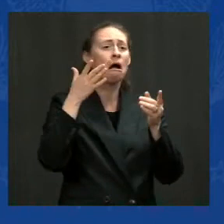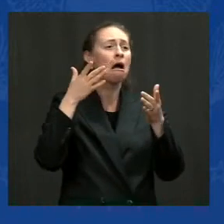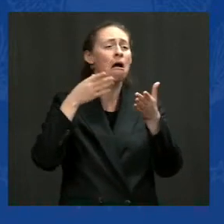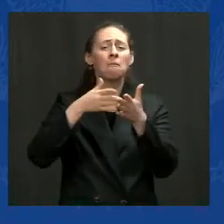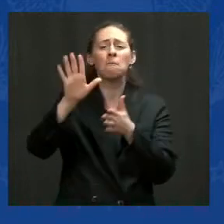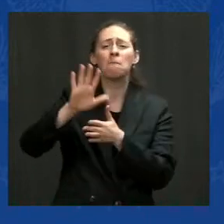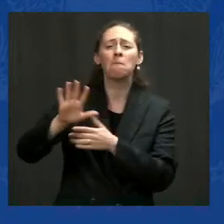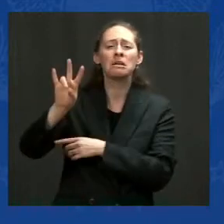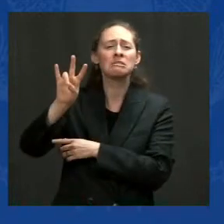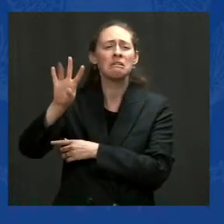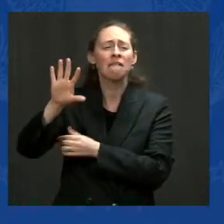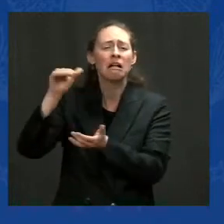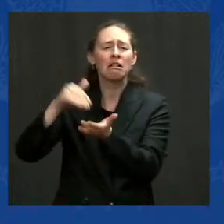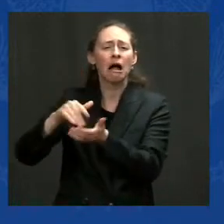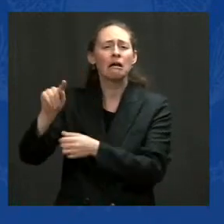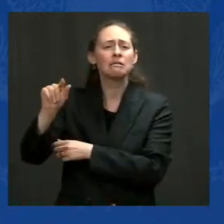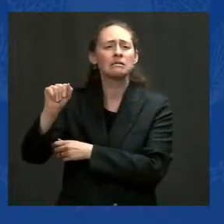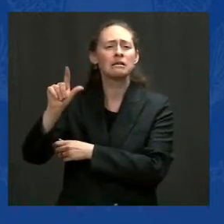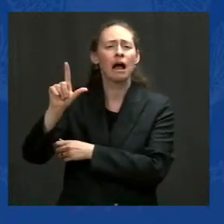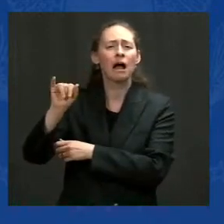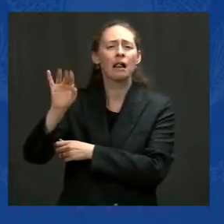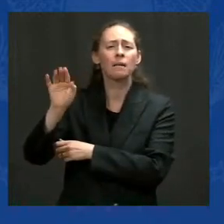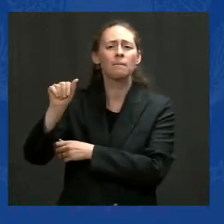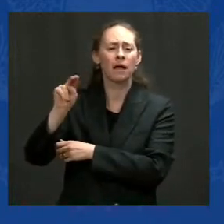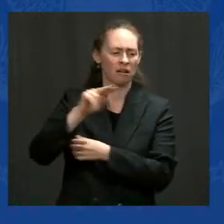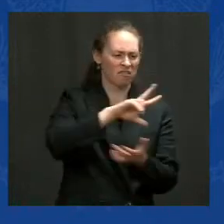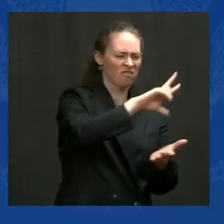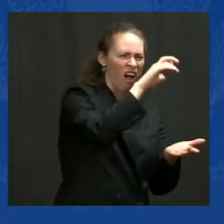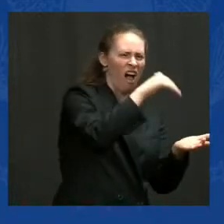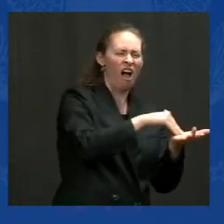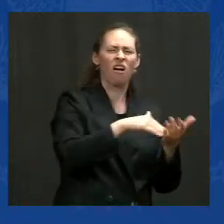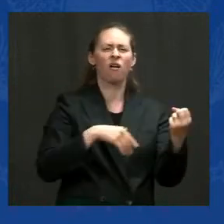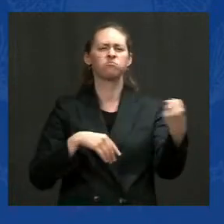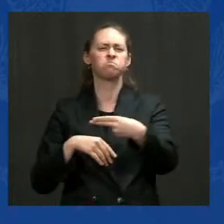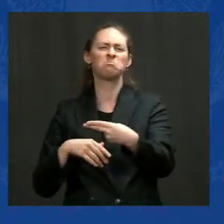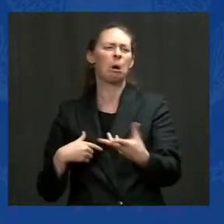75,000 Taliban. It is not inevitable. Do